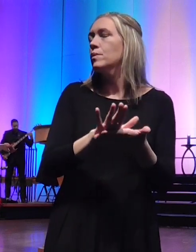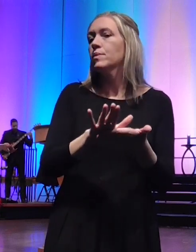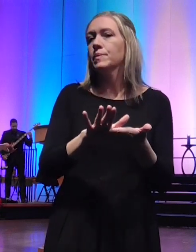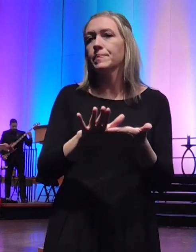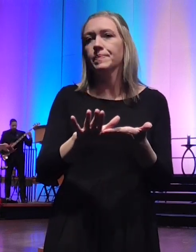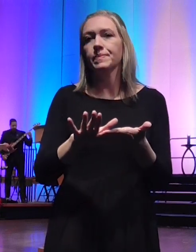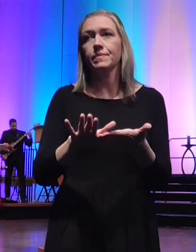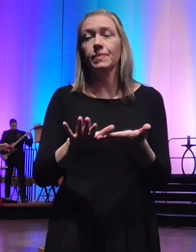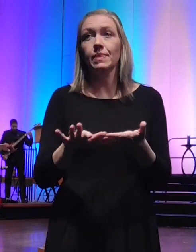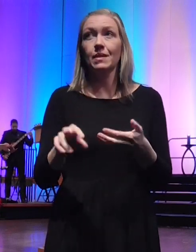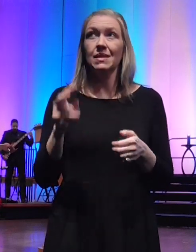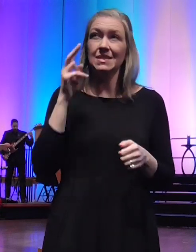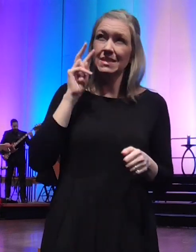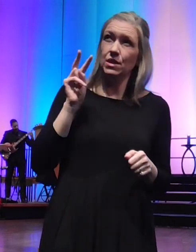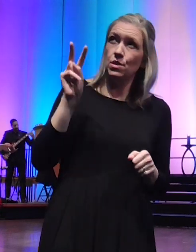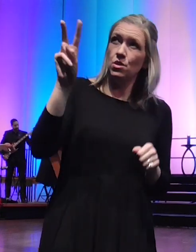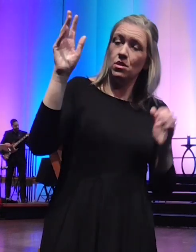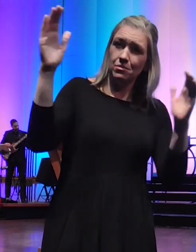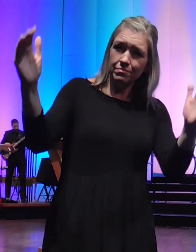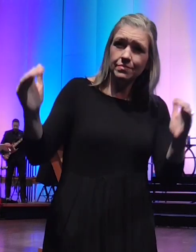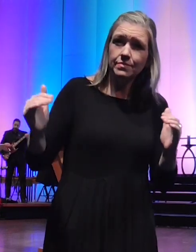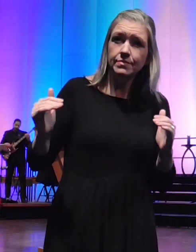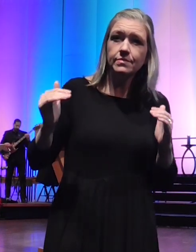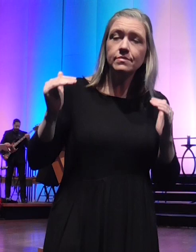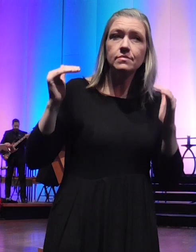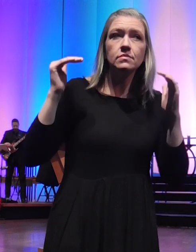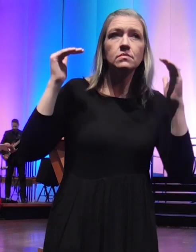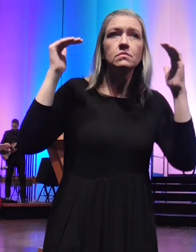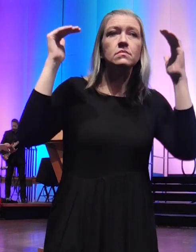you high and lifted up,